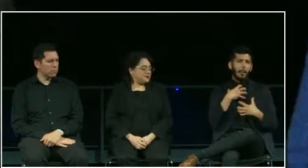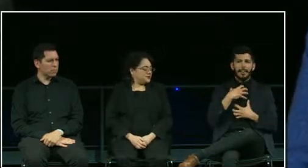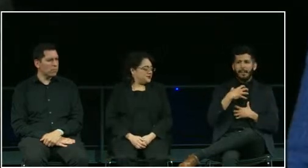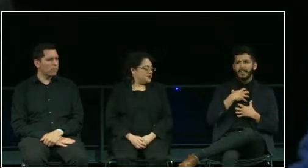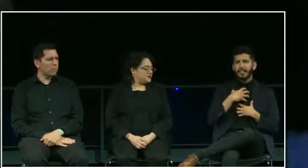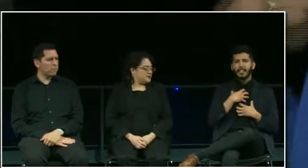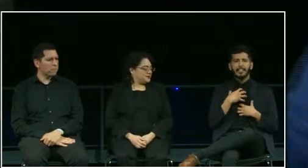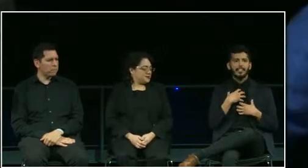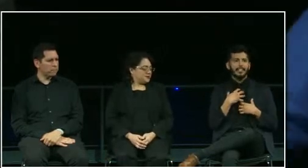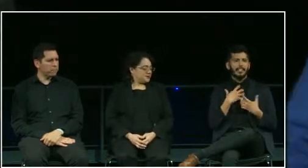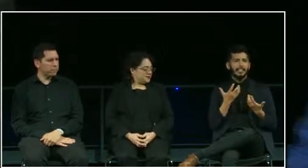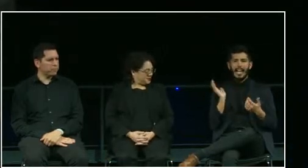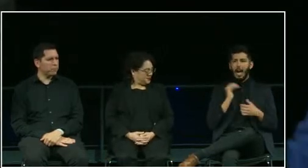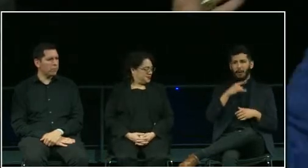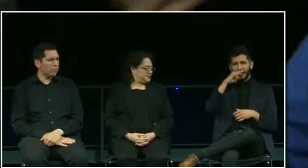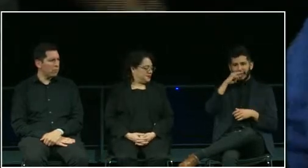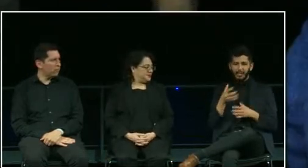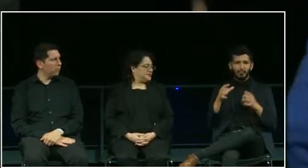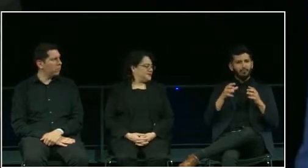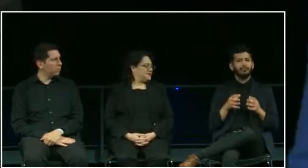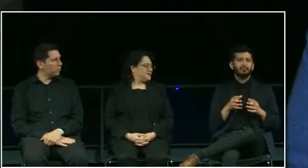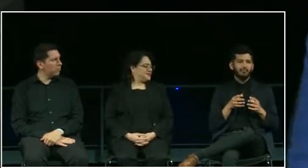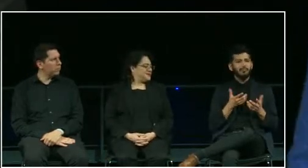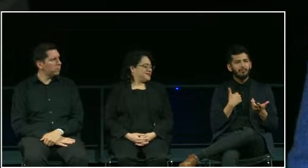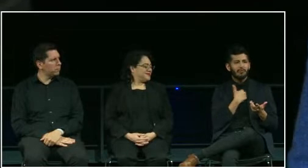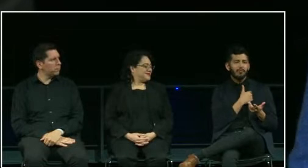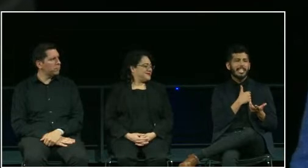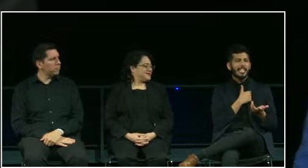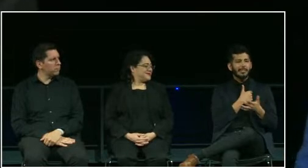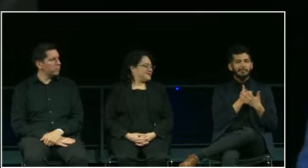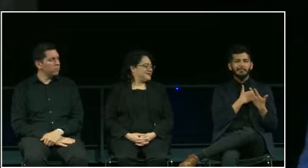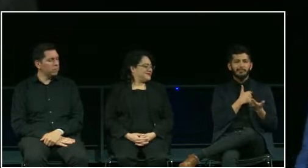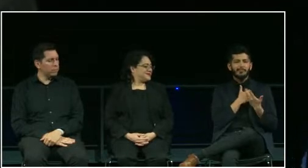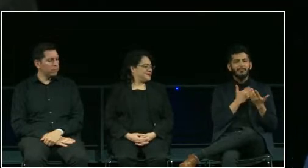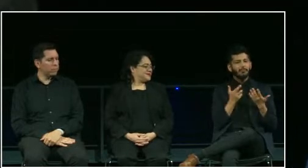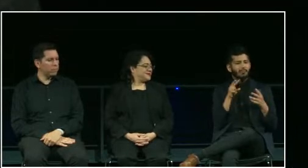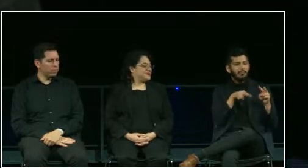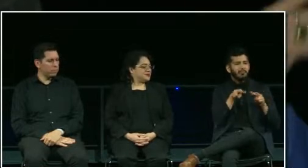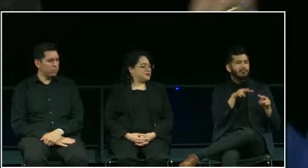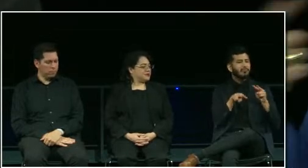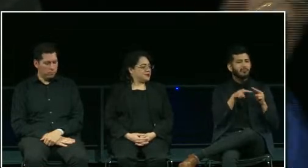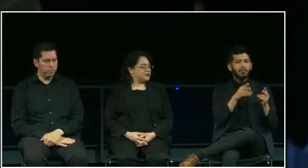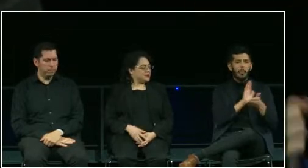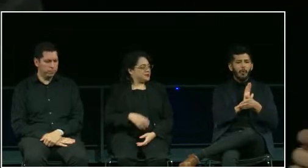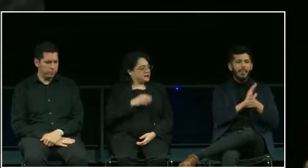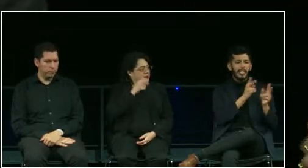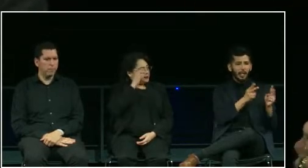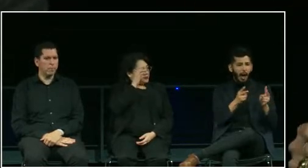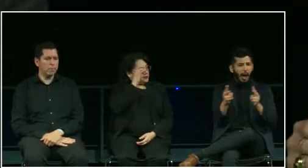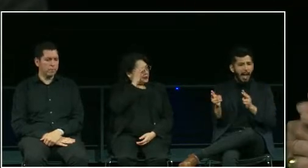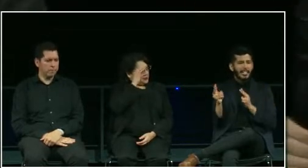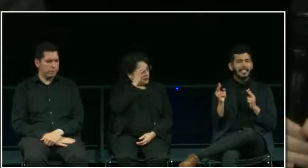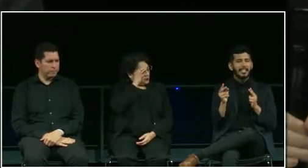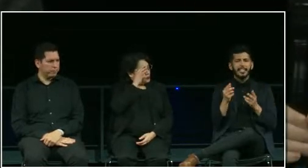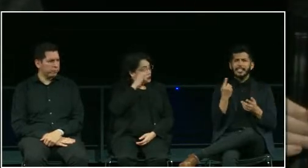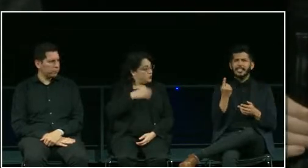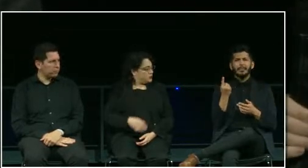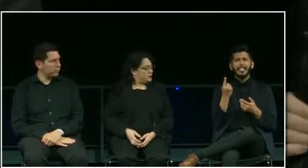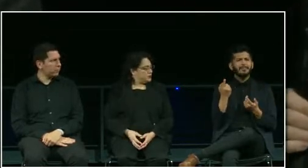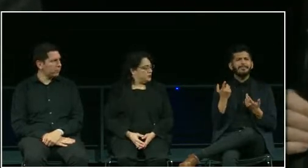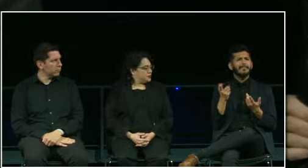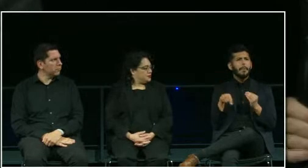and having our kids sitting on our laps while we're, you know, reviewing shots. It just, there was something about it that, as horrible as it